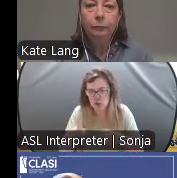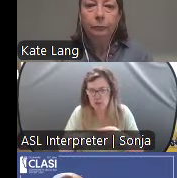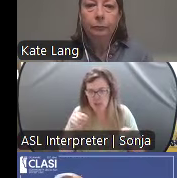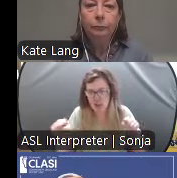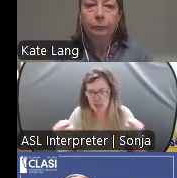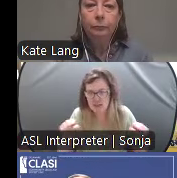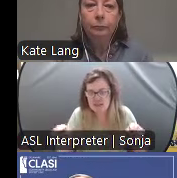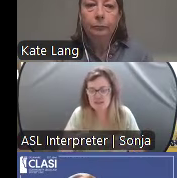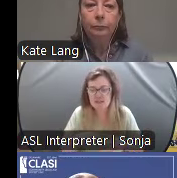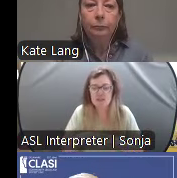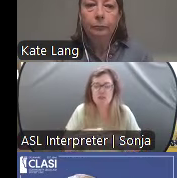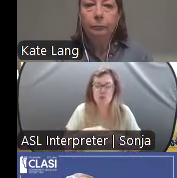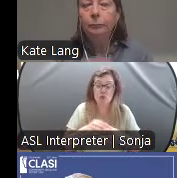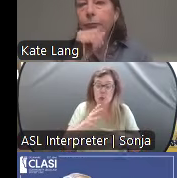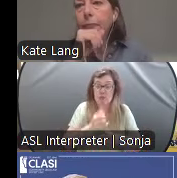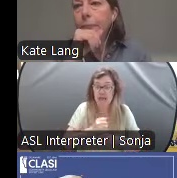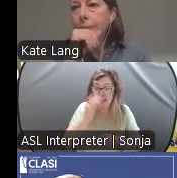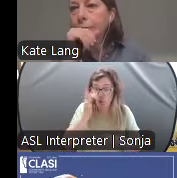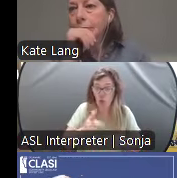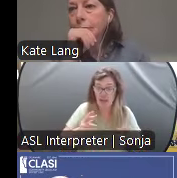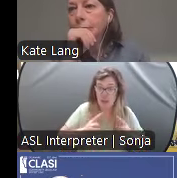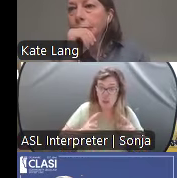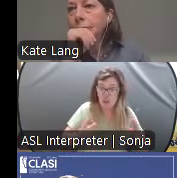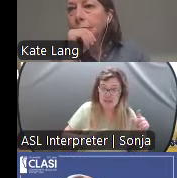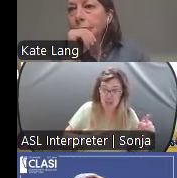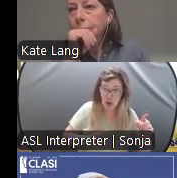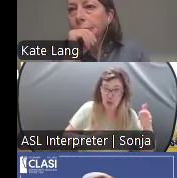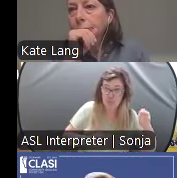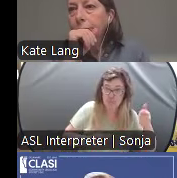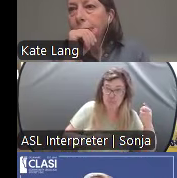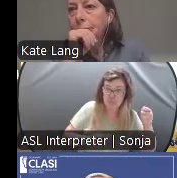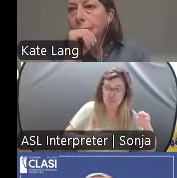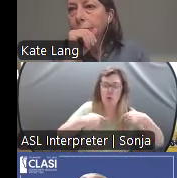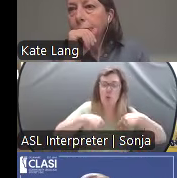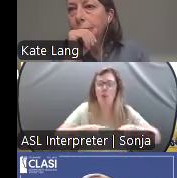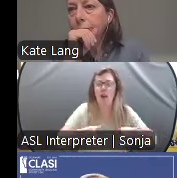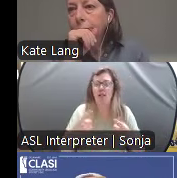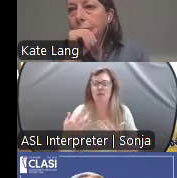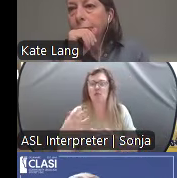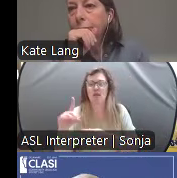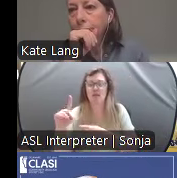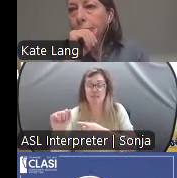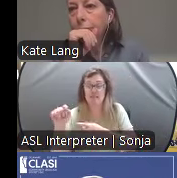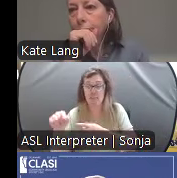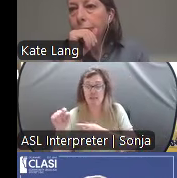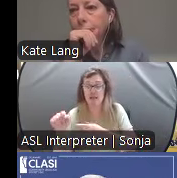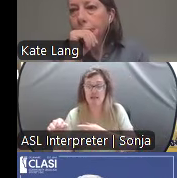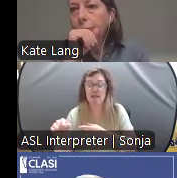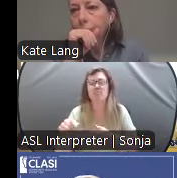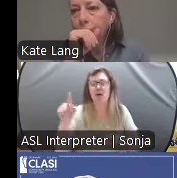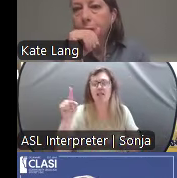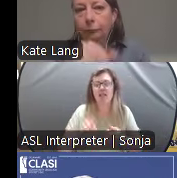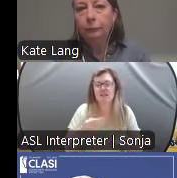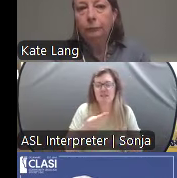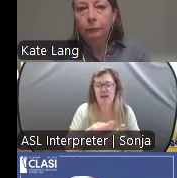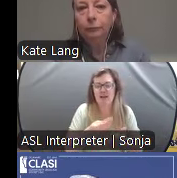where getting early retirement while you wait for a decision on your disability is a way to lessen the financial hardship for folks